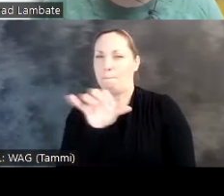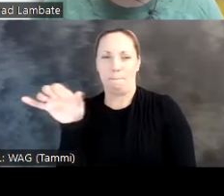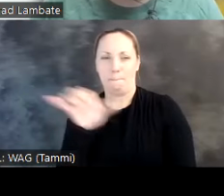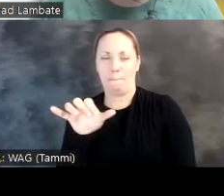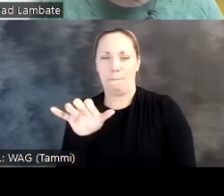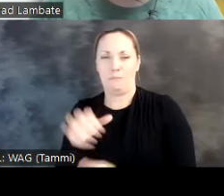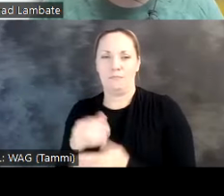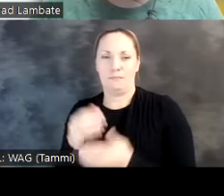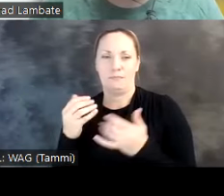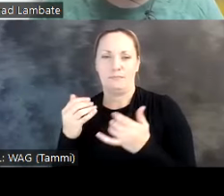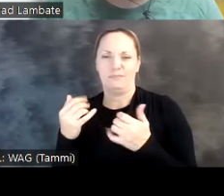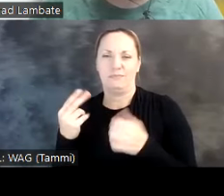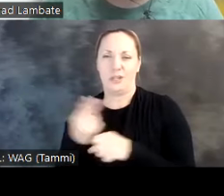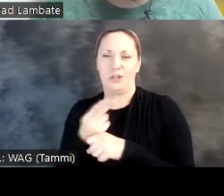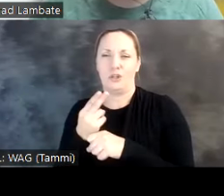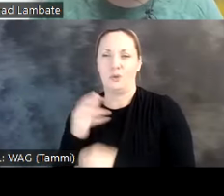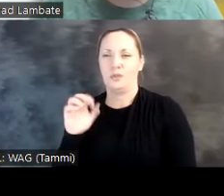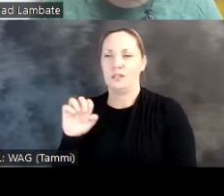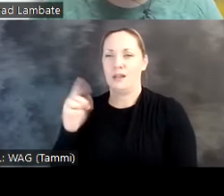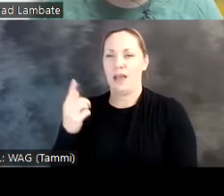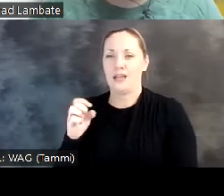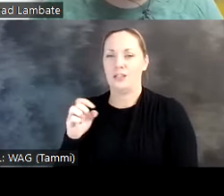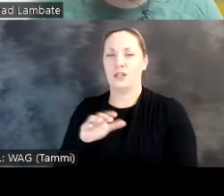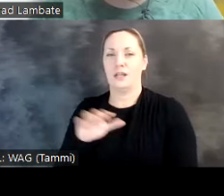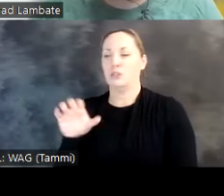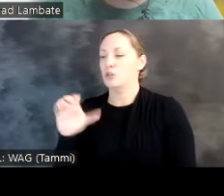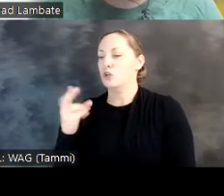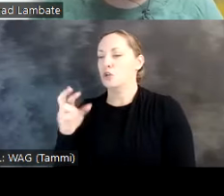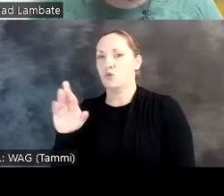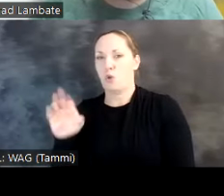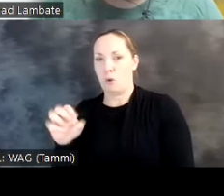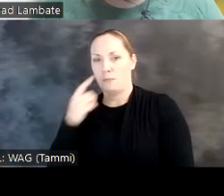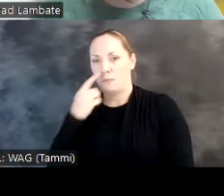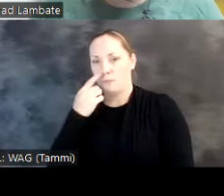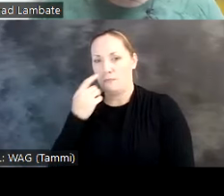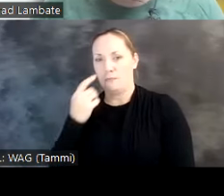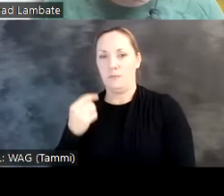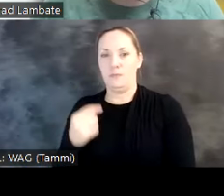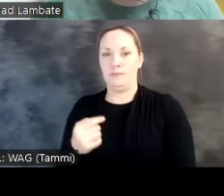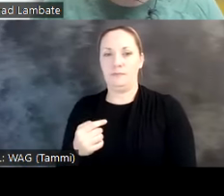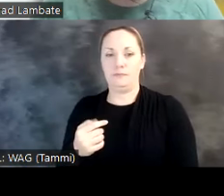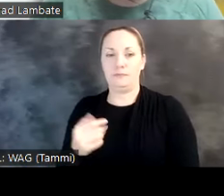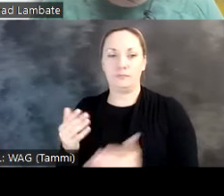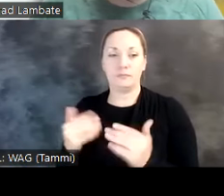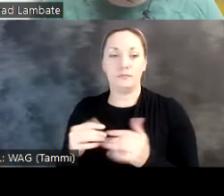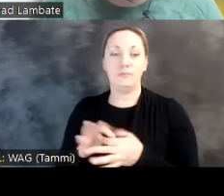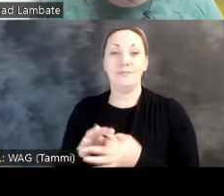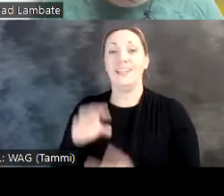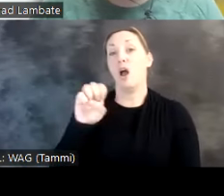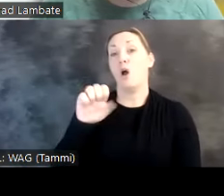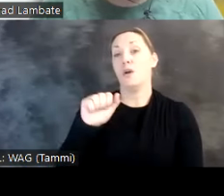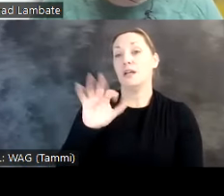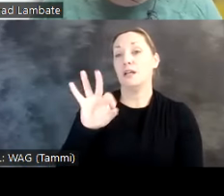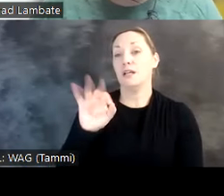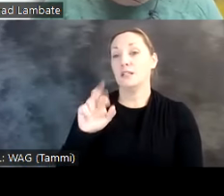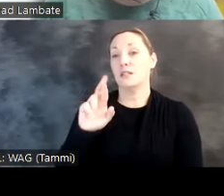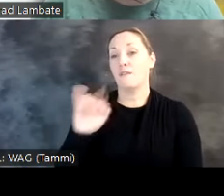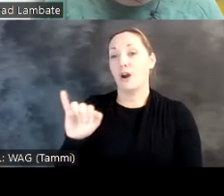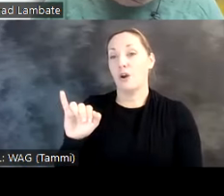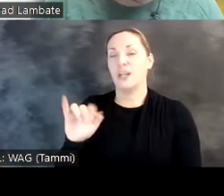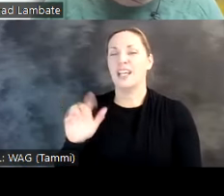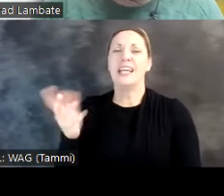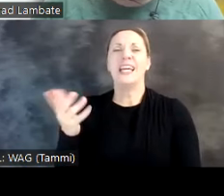now used in Edge as well when it comes to default focus indicator. When it comes to Safari, it is somewhat similar